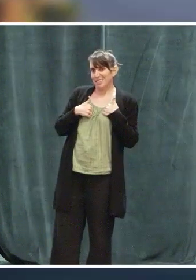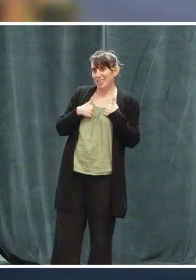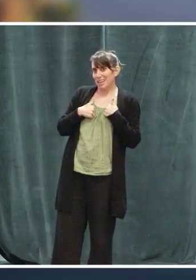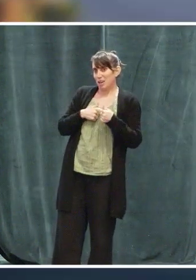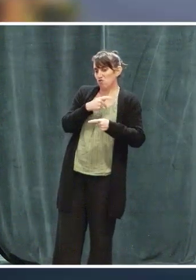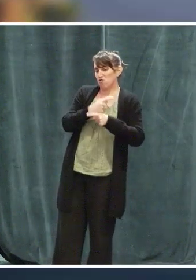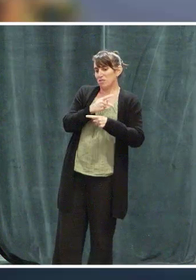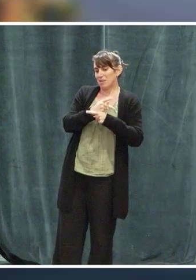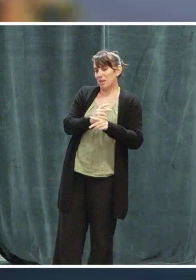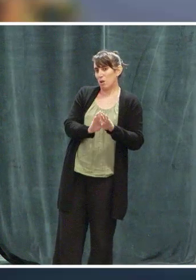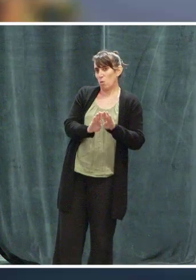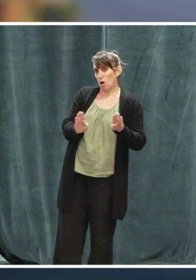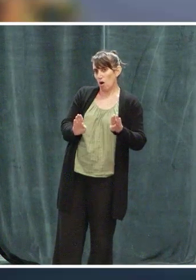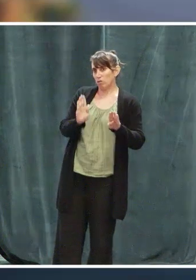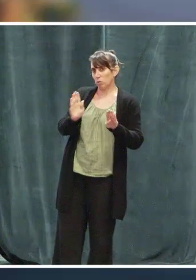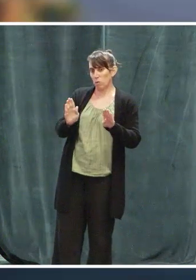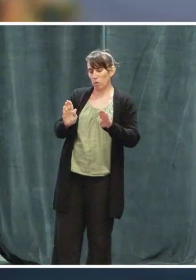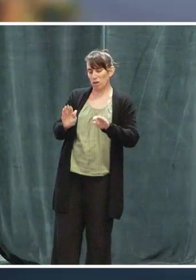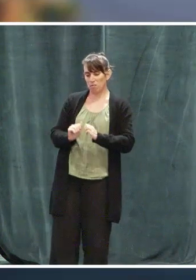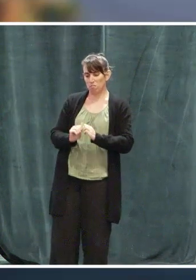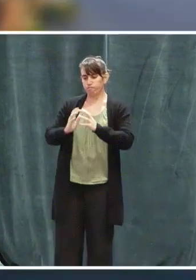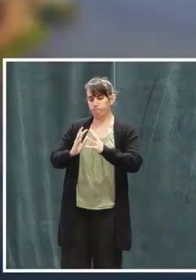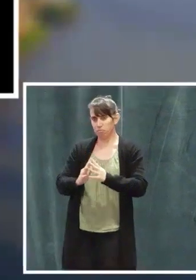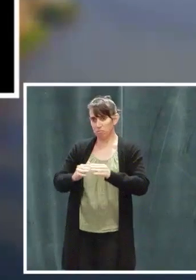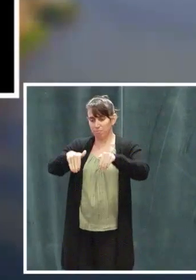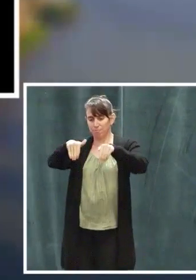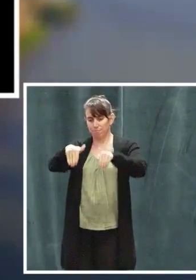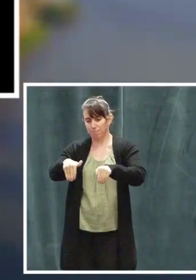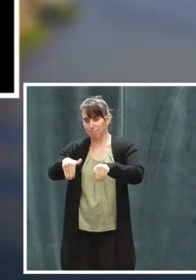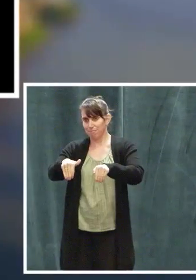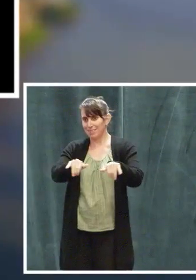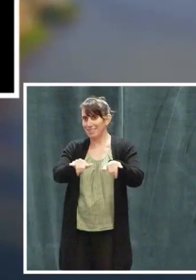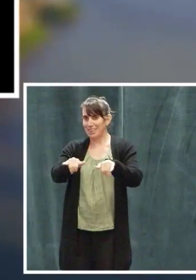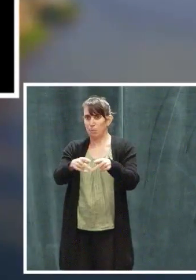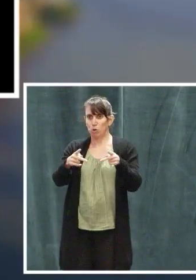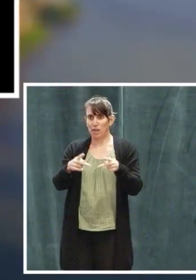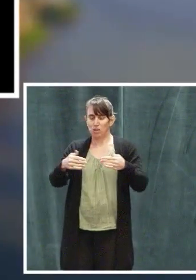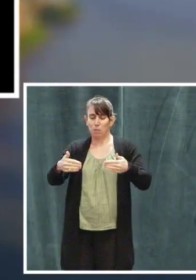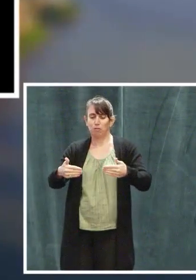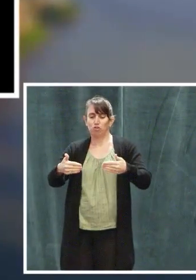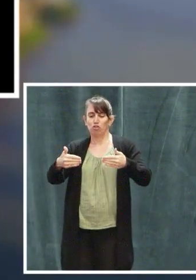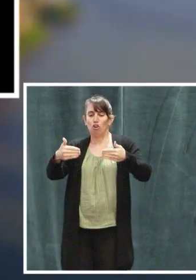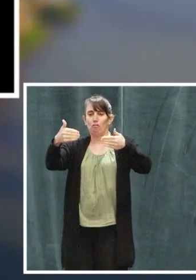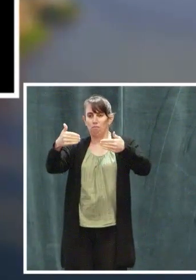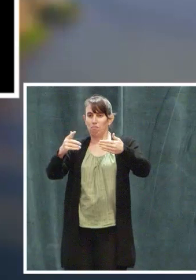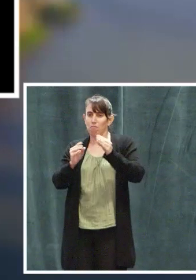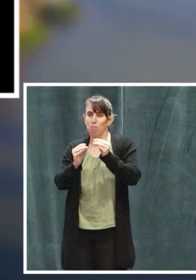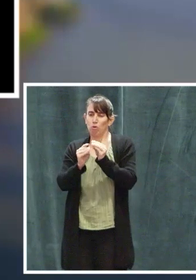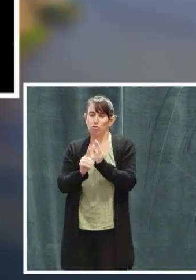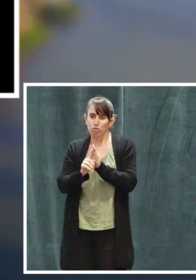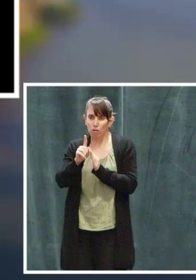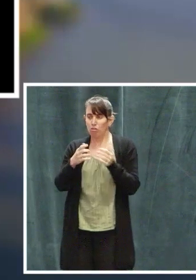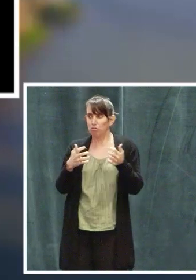very similar location that it is today, but it will be a little bit taller in order to meet the resiliency goals of the project.